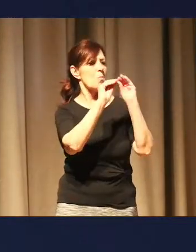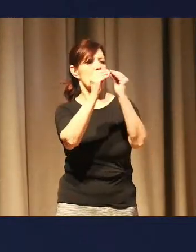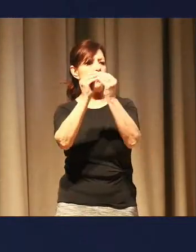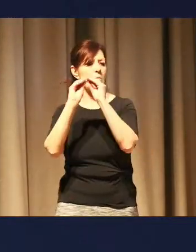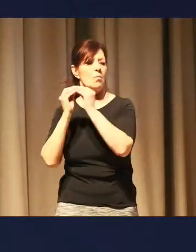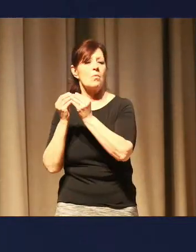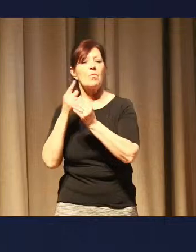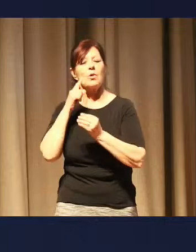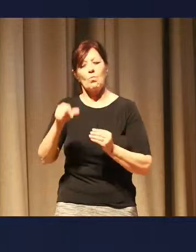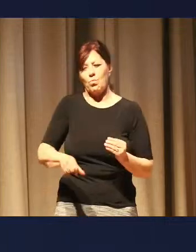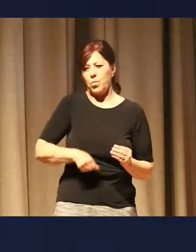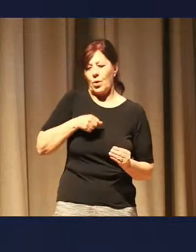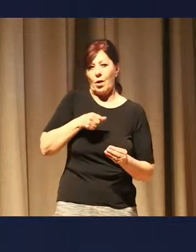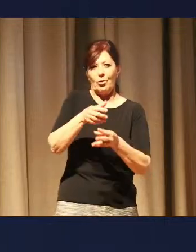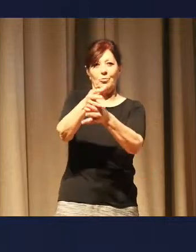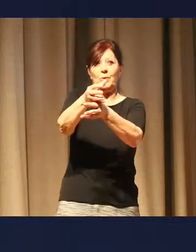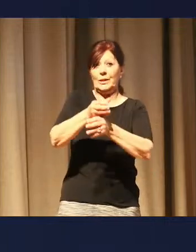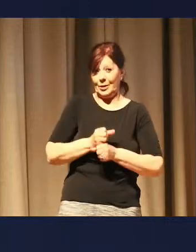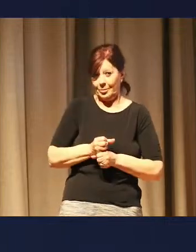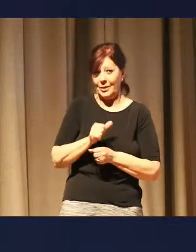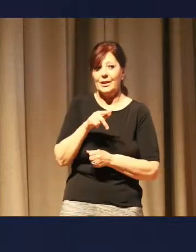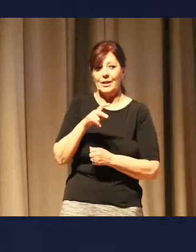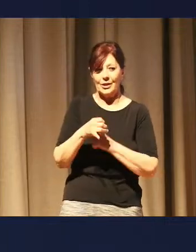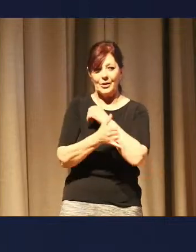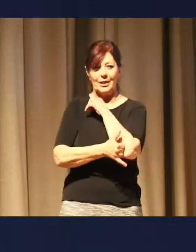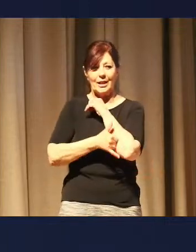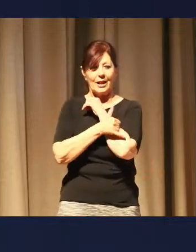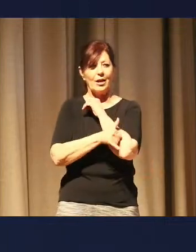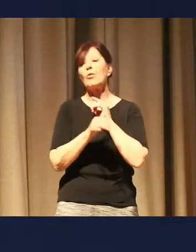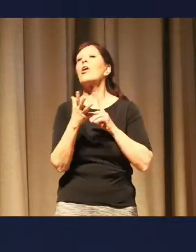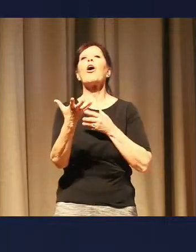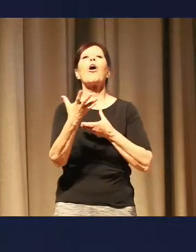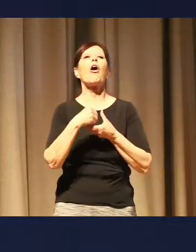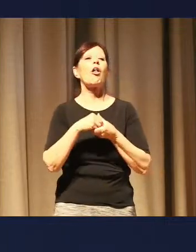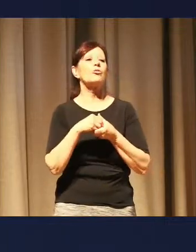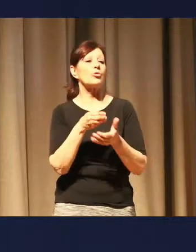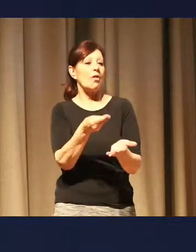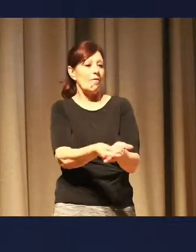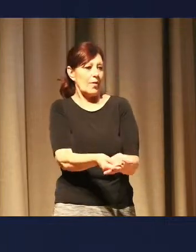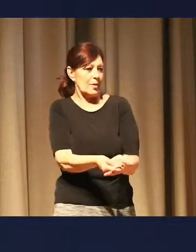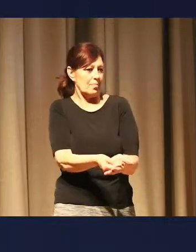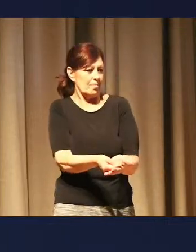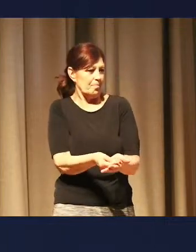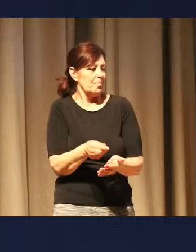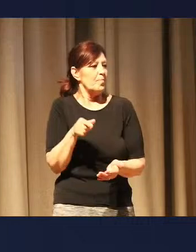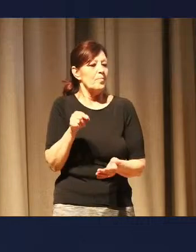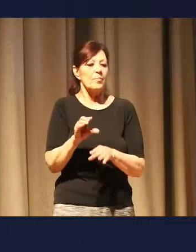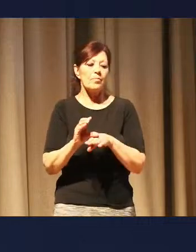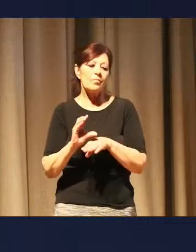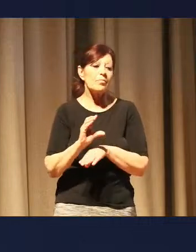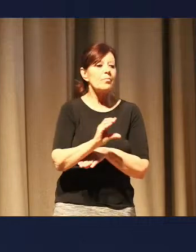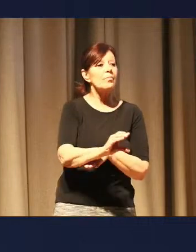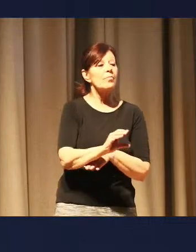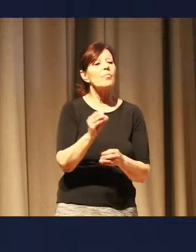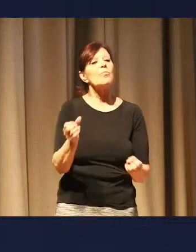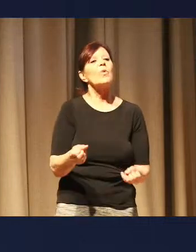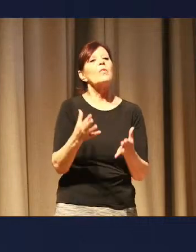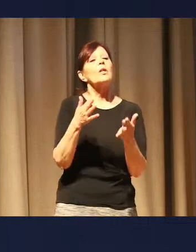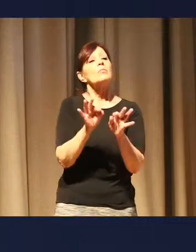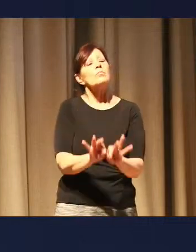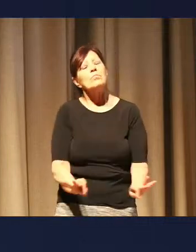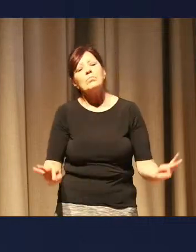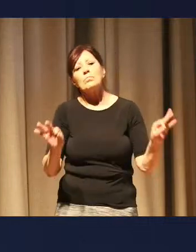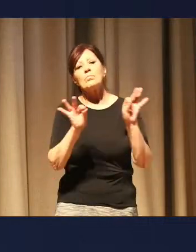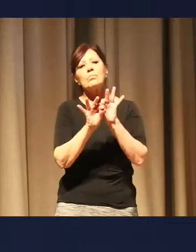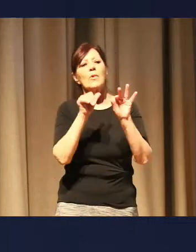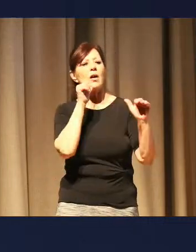we are proud recipients of Erie County cultural funding. This allocation provides the critical,